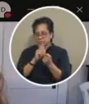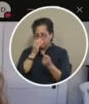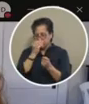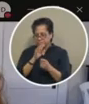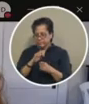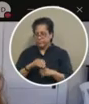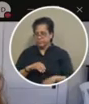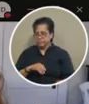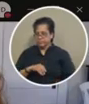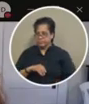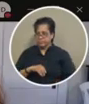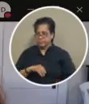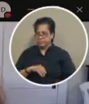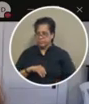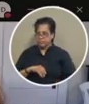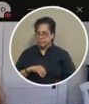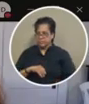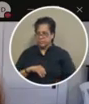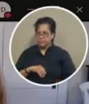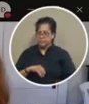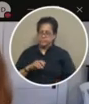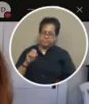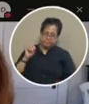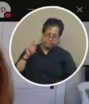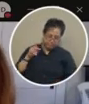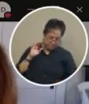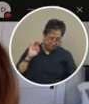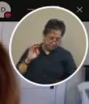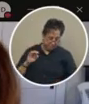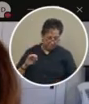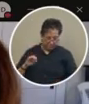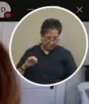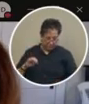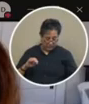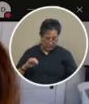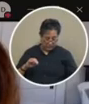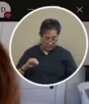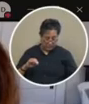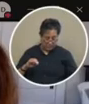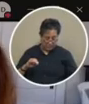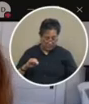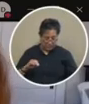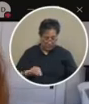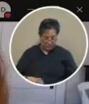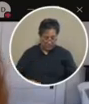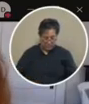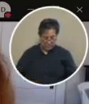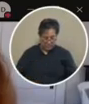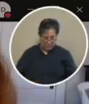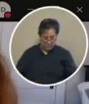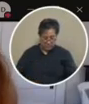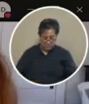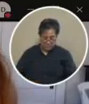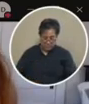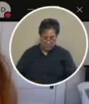Total. Okay, thank you. Representative Hernandez.